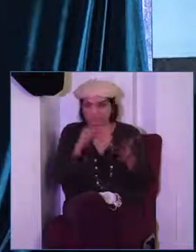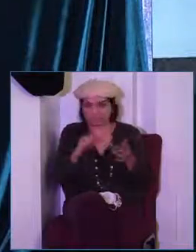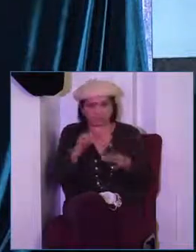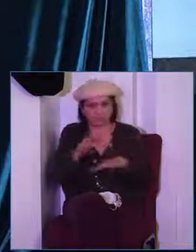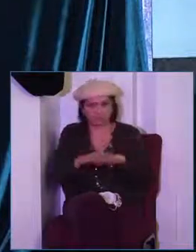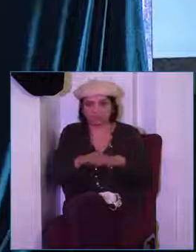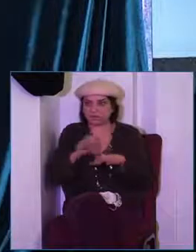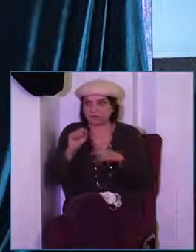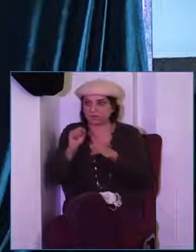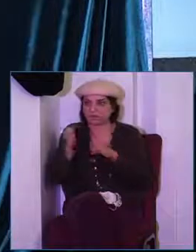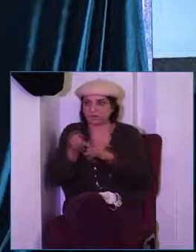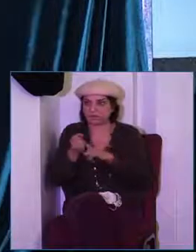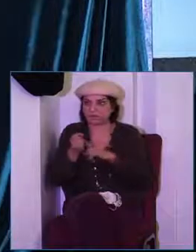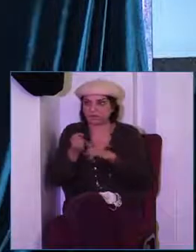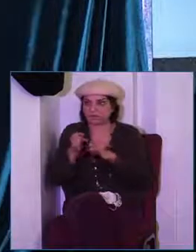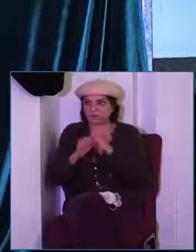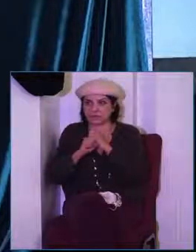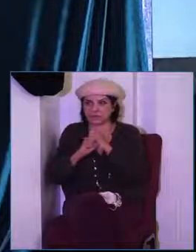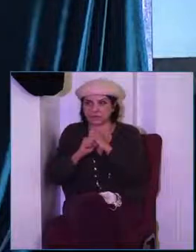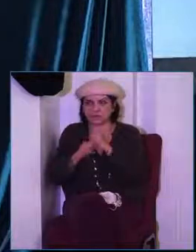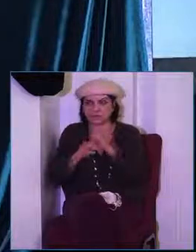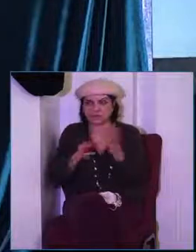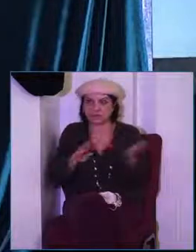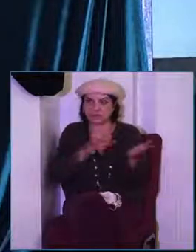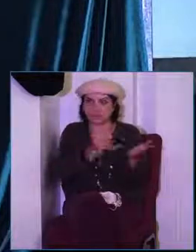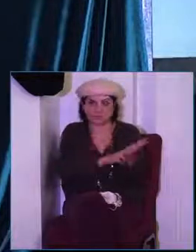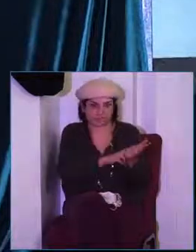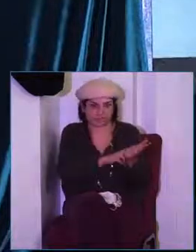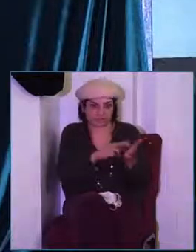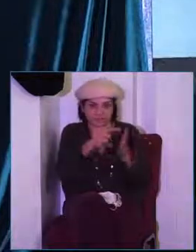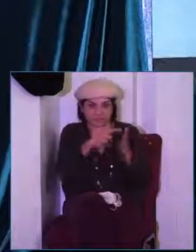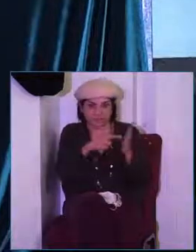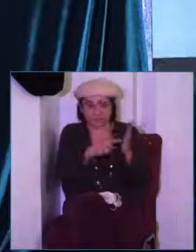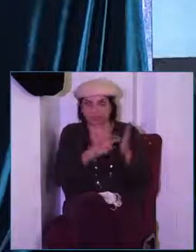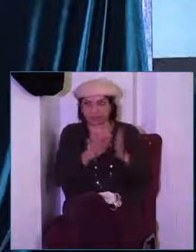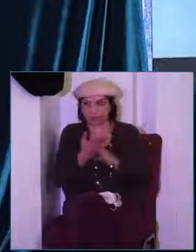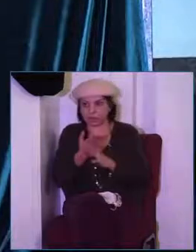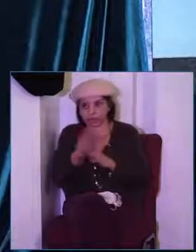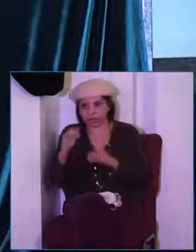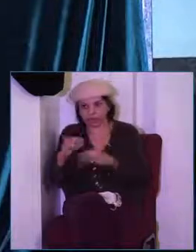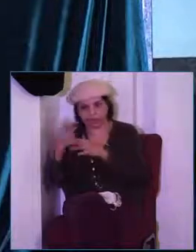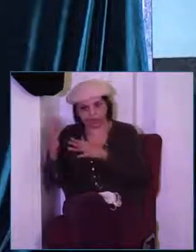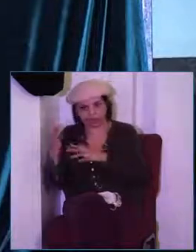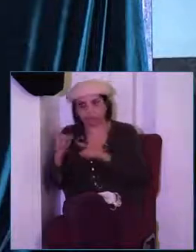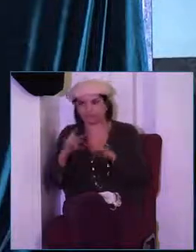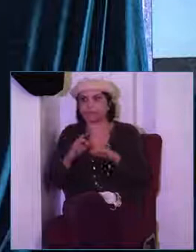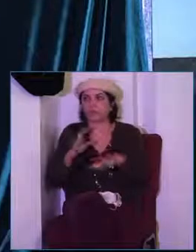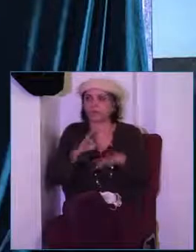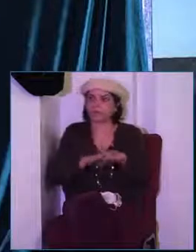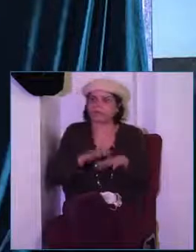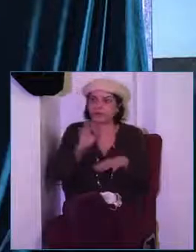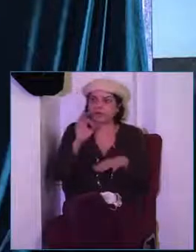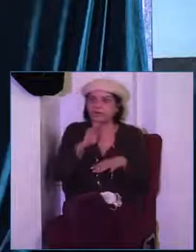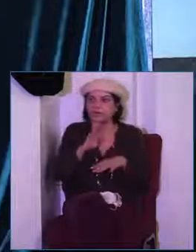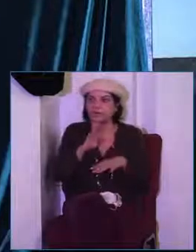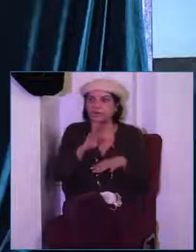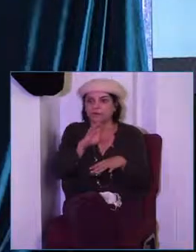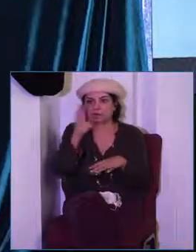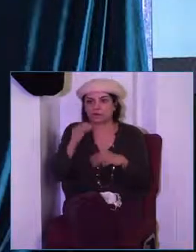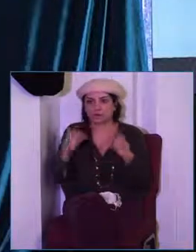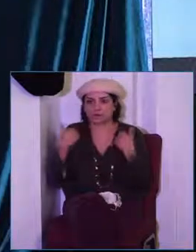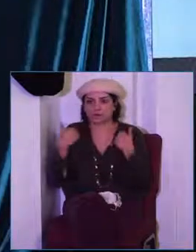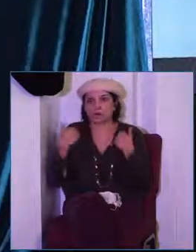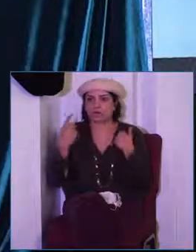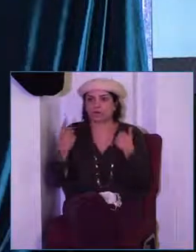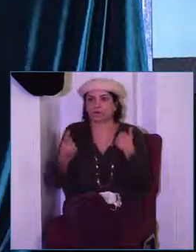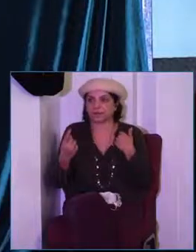media when he went. Now he'll sign in, register if he goes through online. But he was on Facebook, but he never had one post